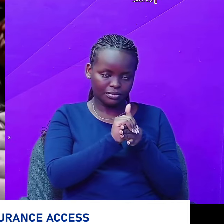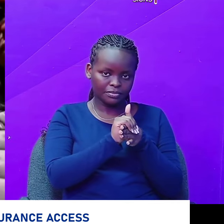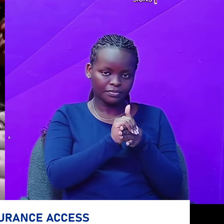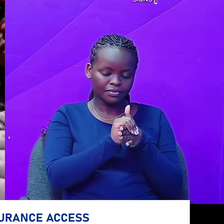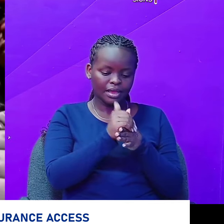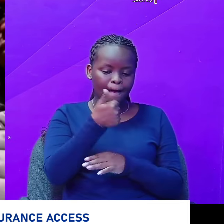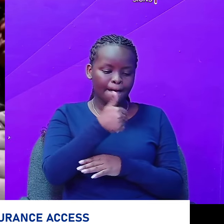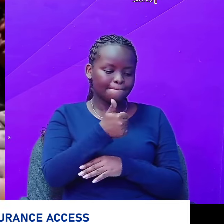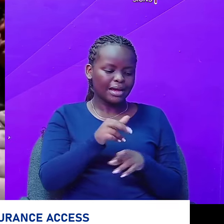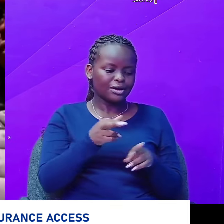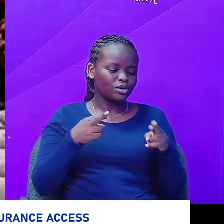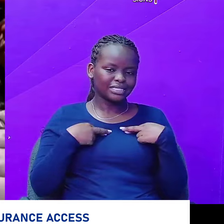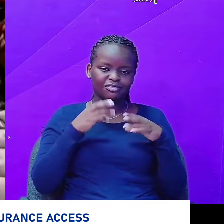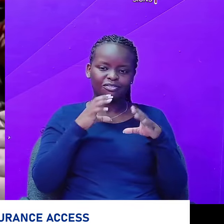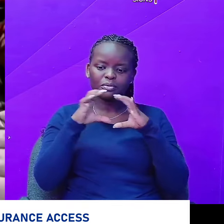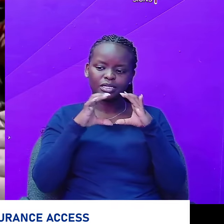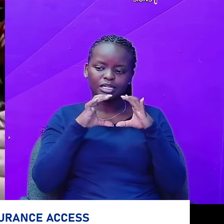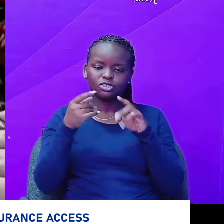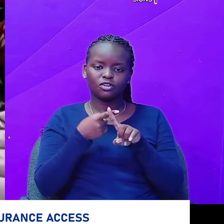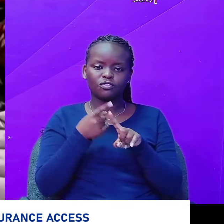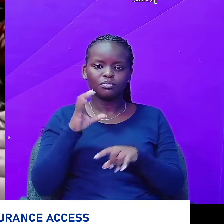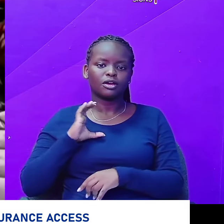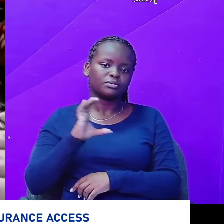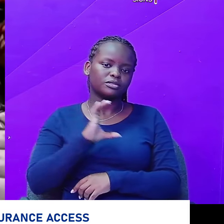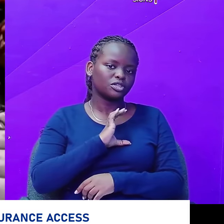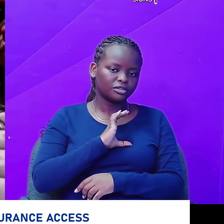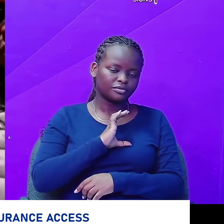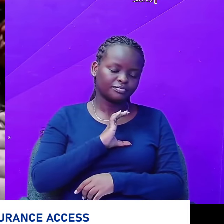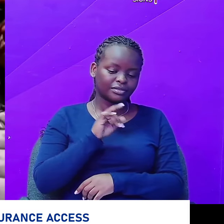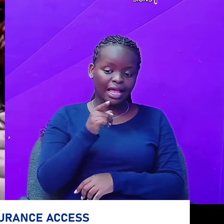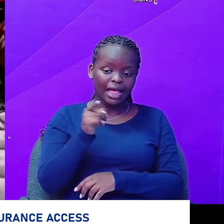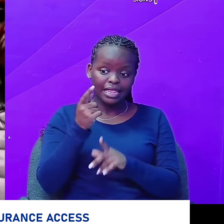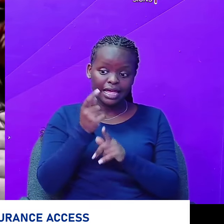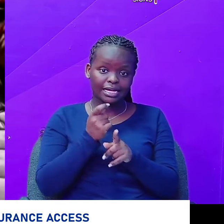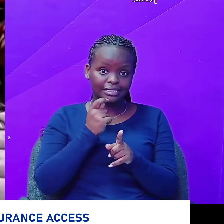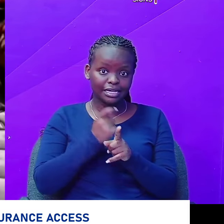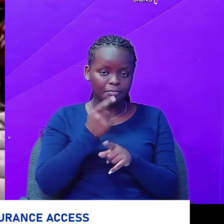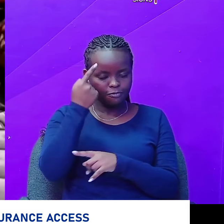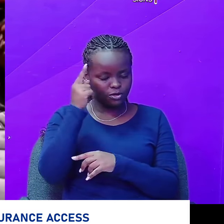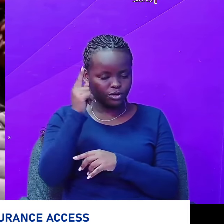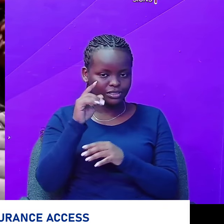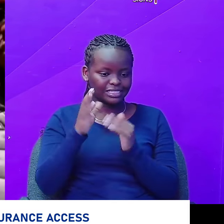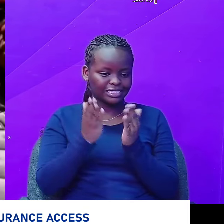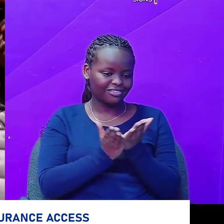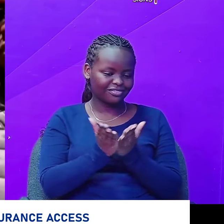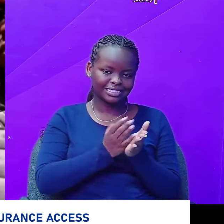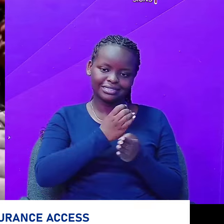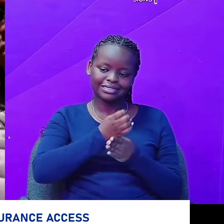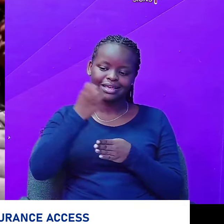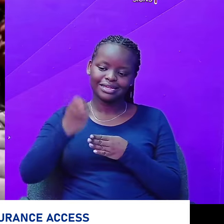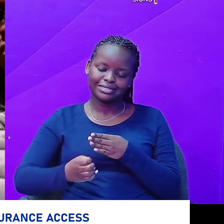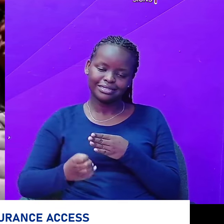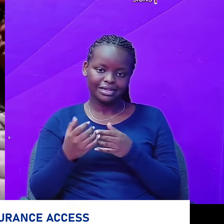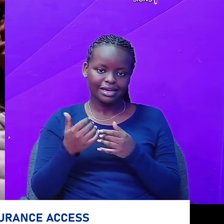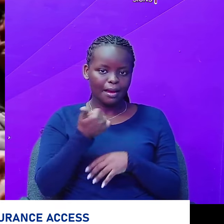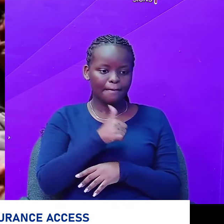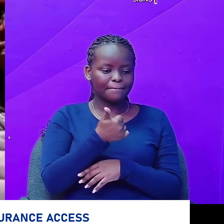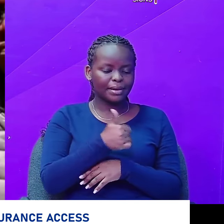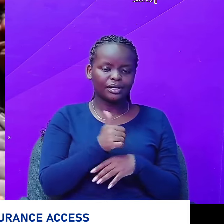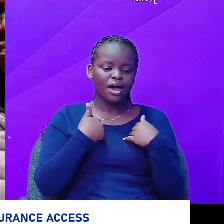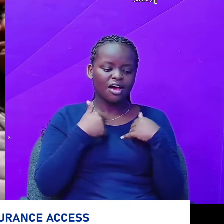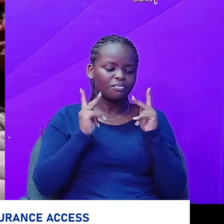to receive any communication from the commission. Their term of service is coming to an end, and yet there is no